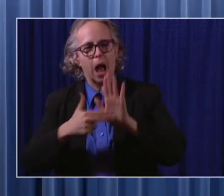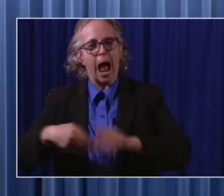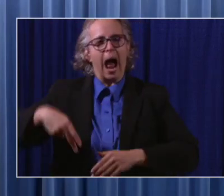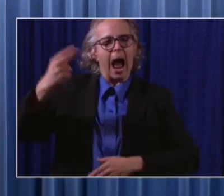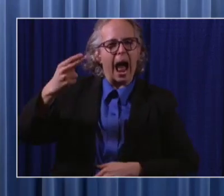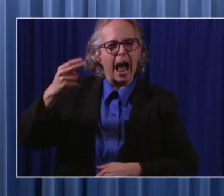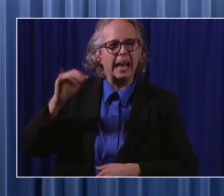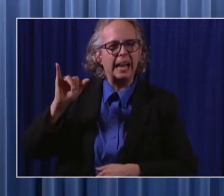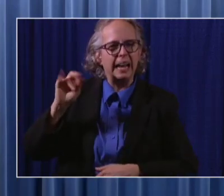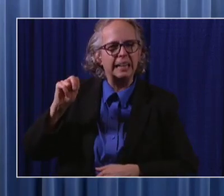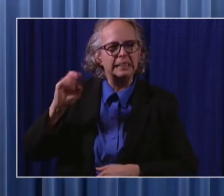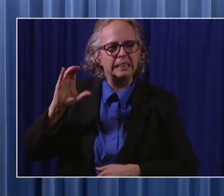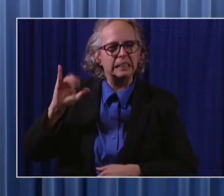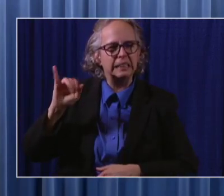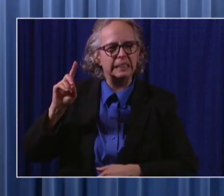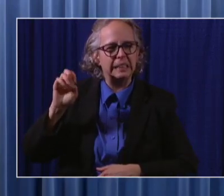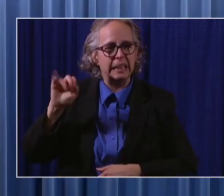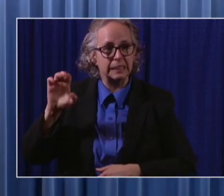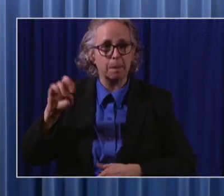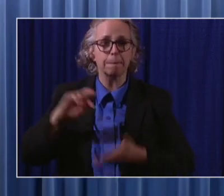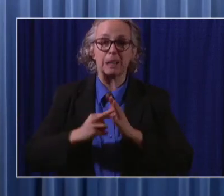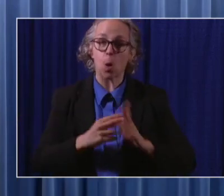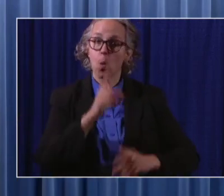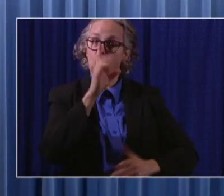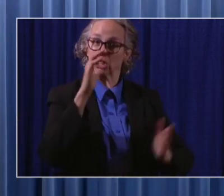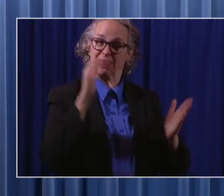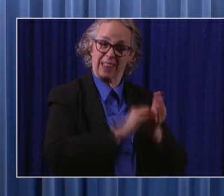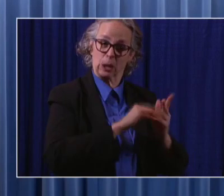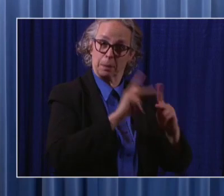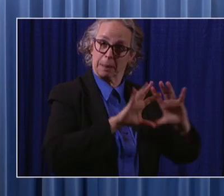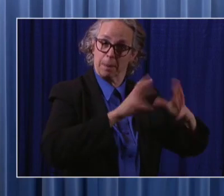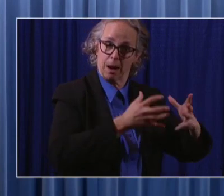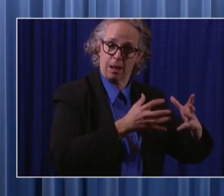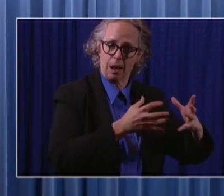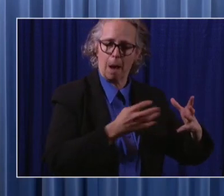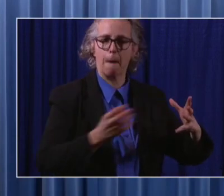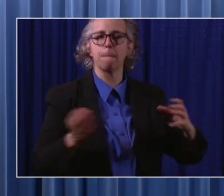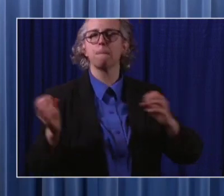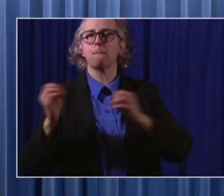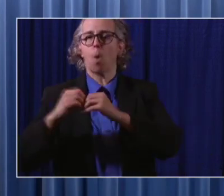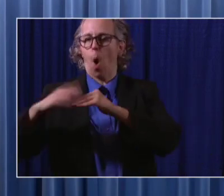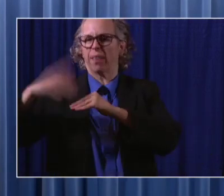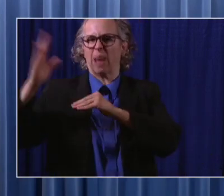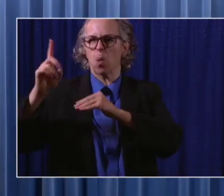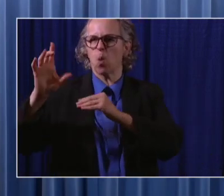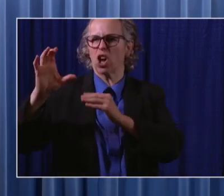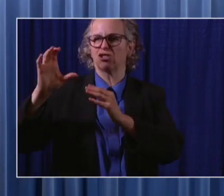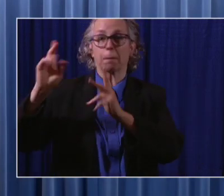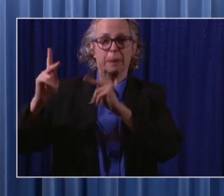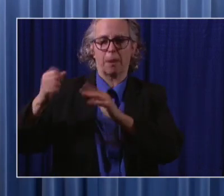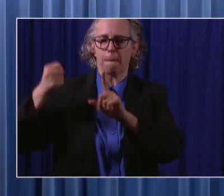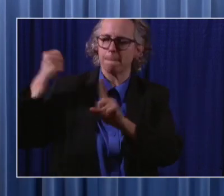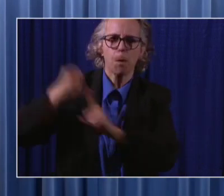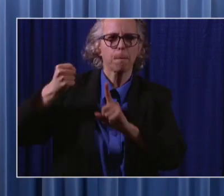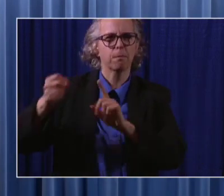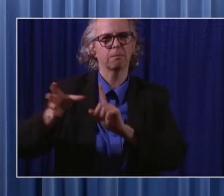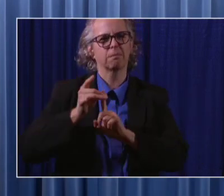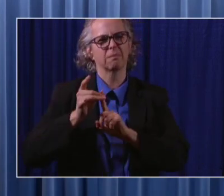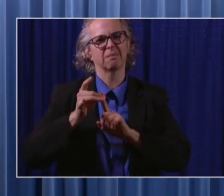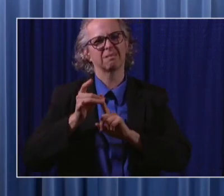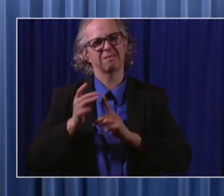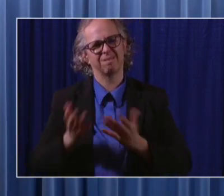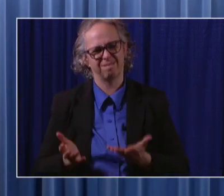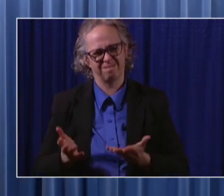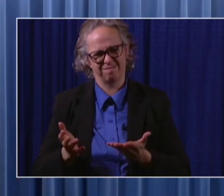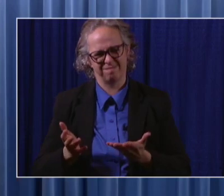residents over a 2-week period. Let's look at the counties of Allen, Cuyahoga, Erie, Fairfield, Franklin,